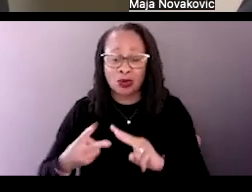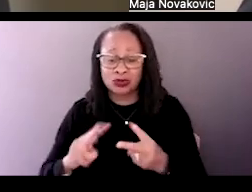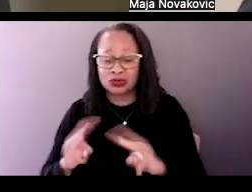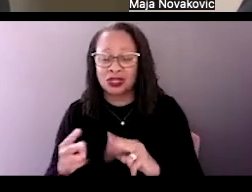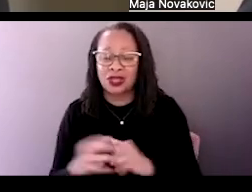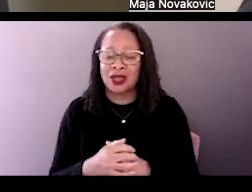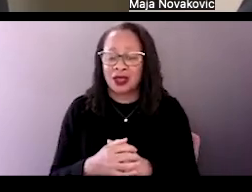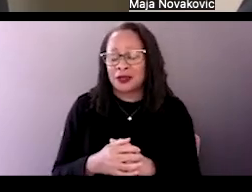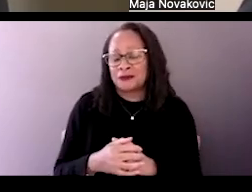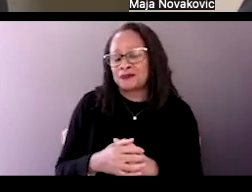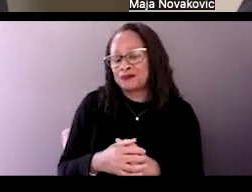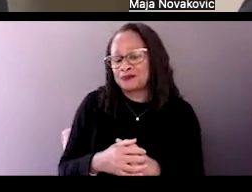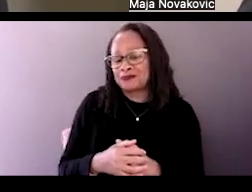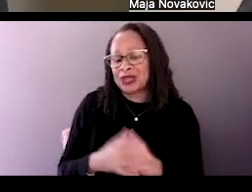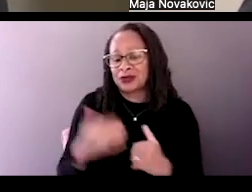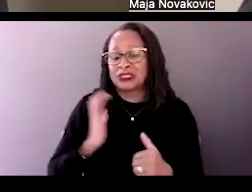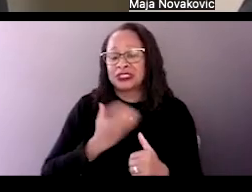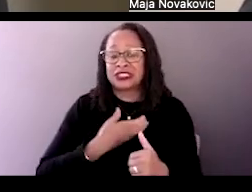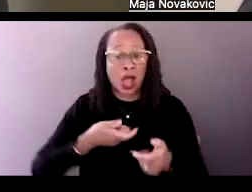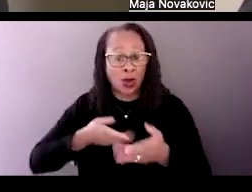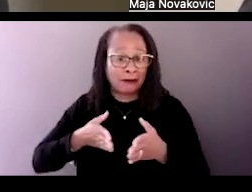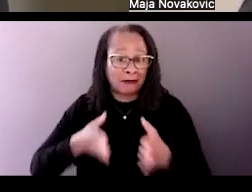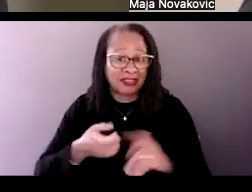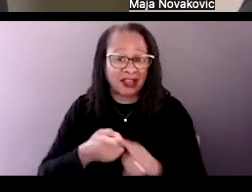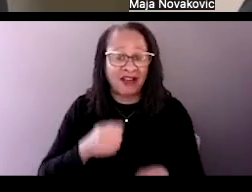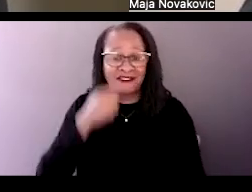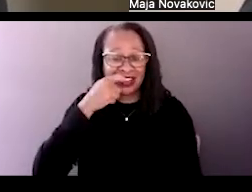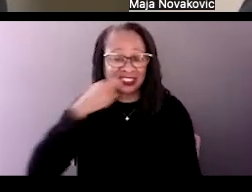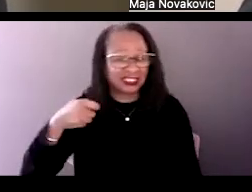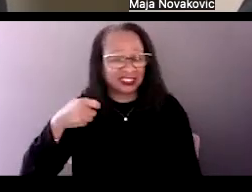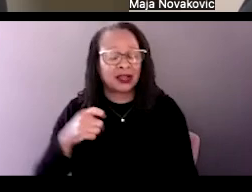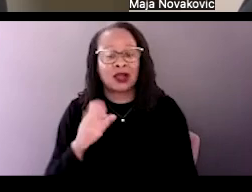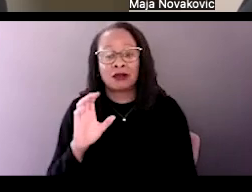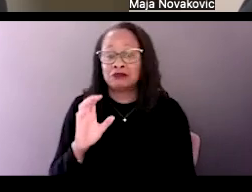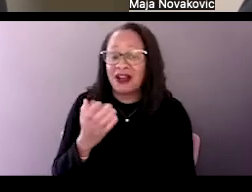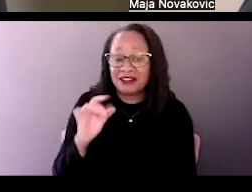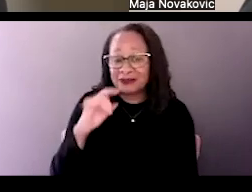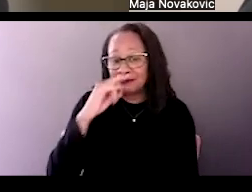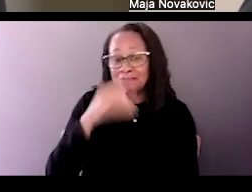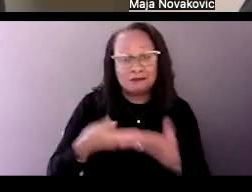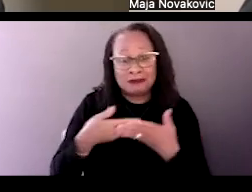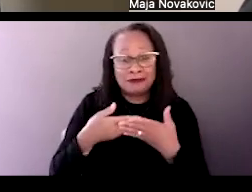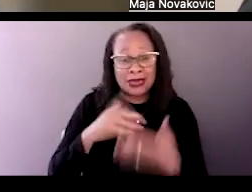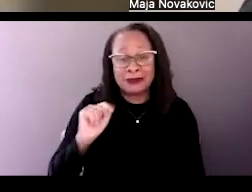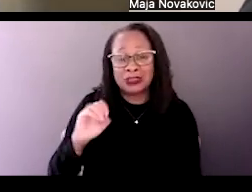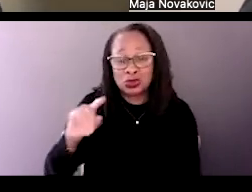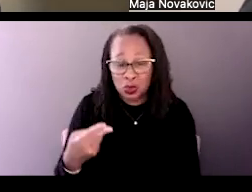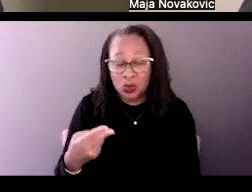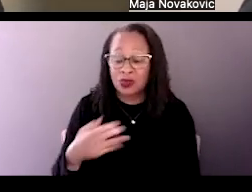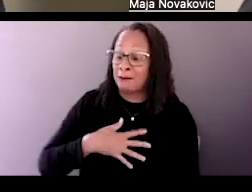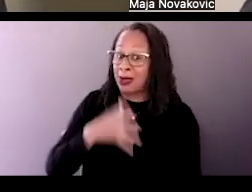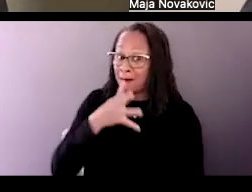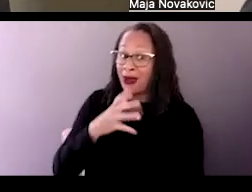method of tooth pulling. My mother would pull them out for me and my